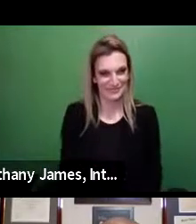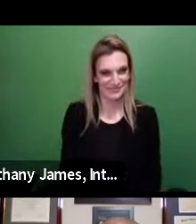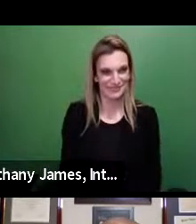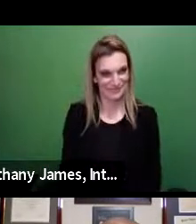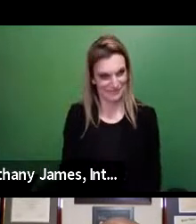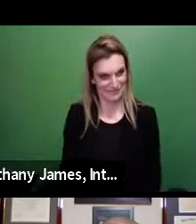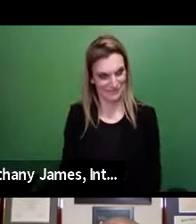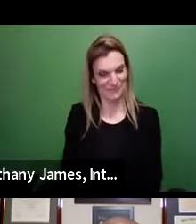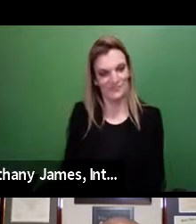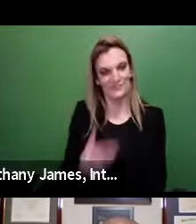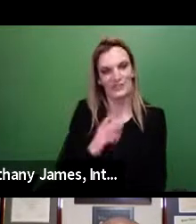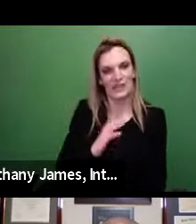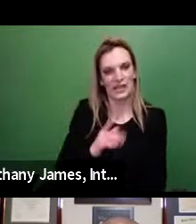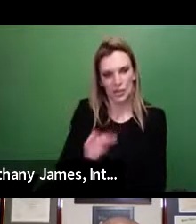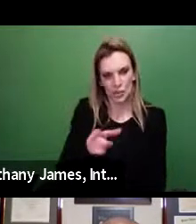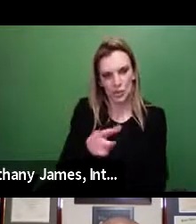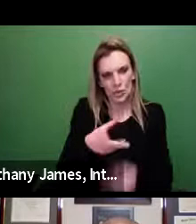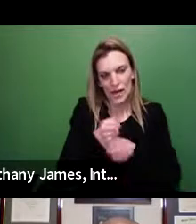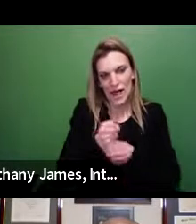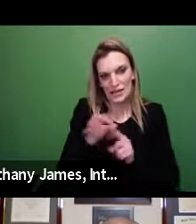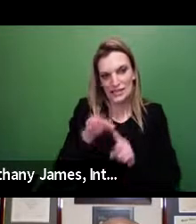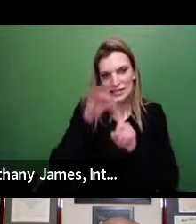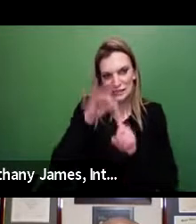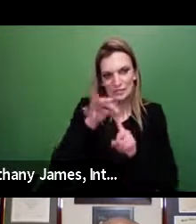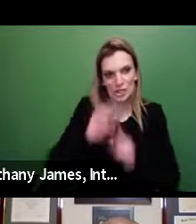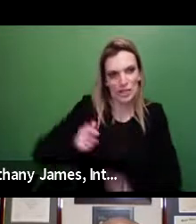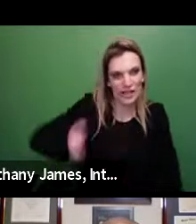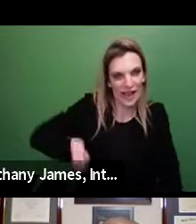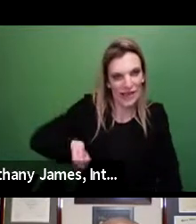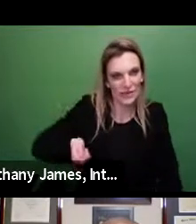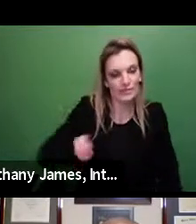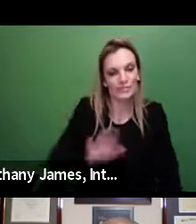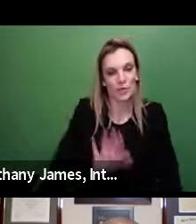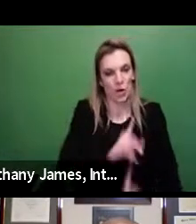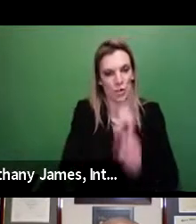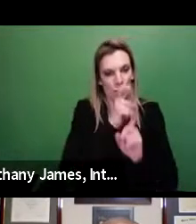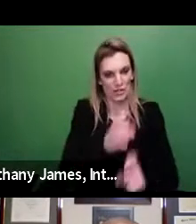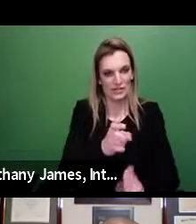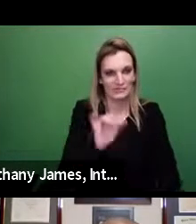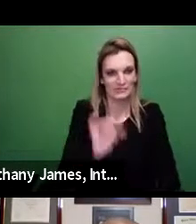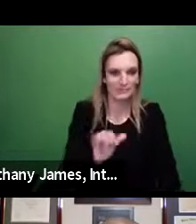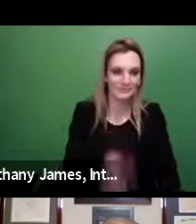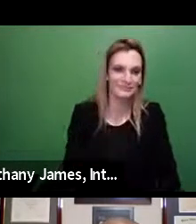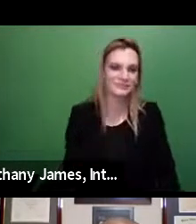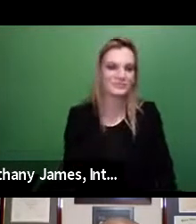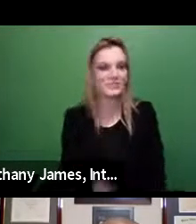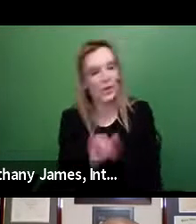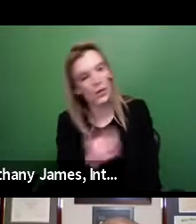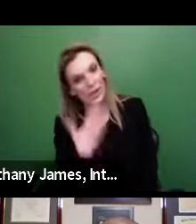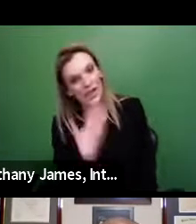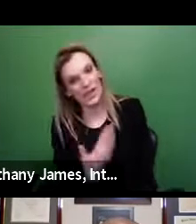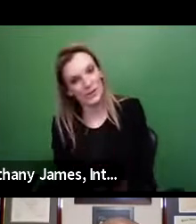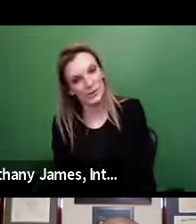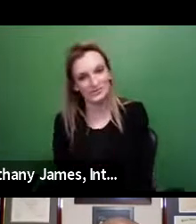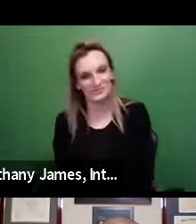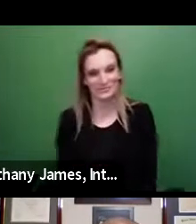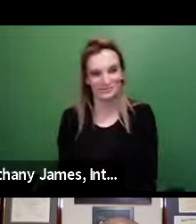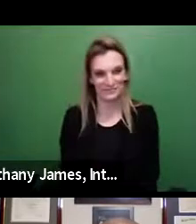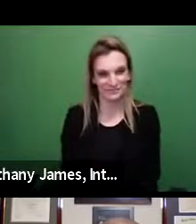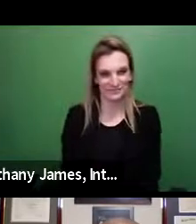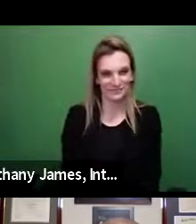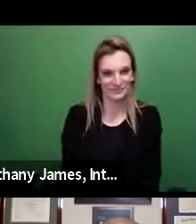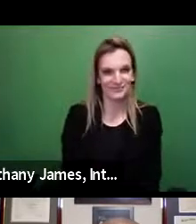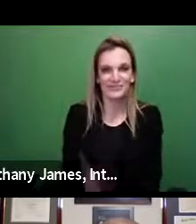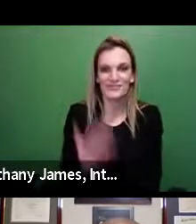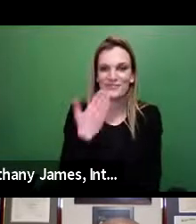a former co-chair, you received a special gavel as your gift. So, okay. Yeah. All right. Thank you. Okay. Thank you